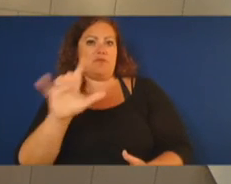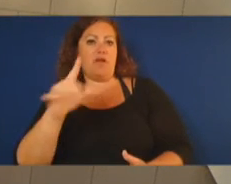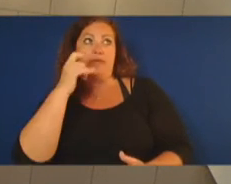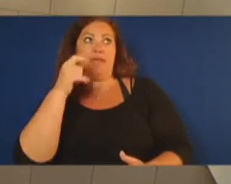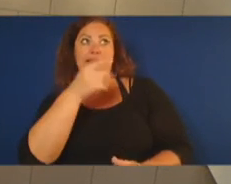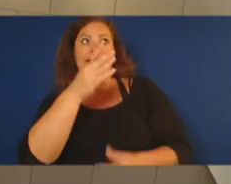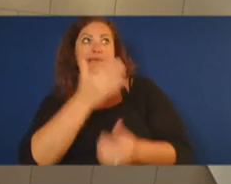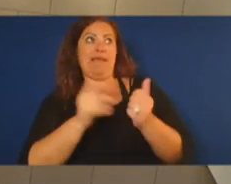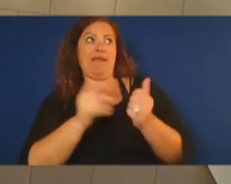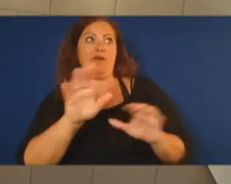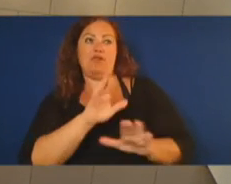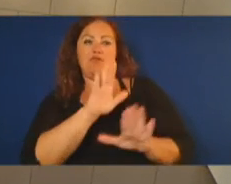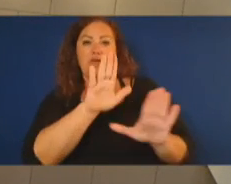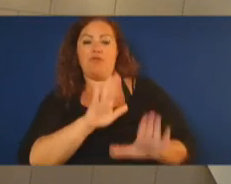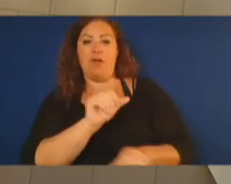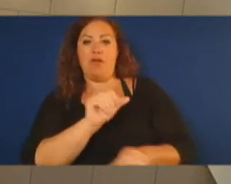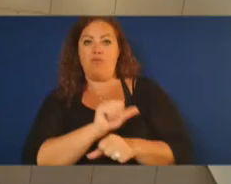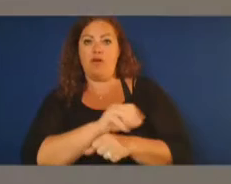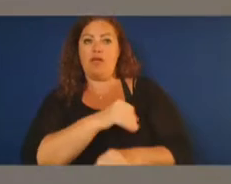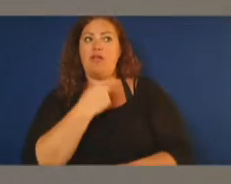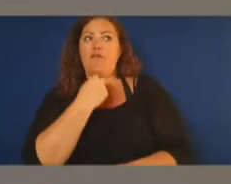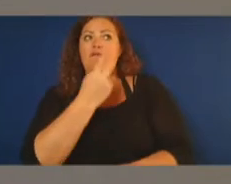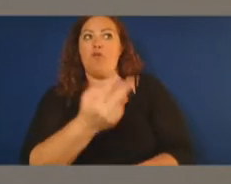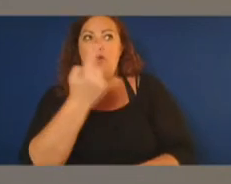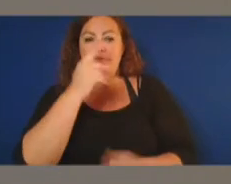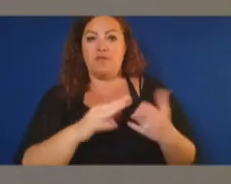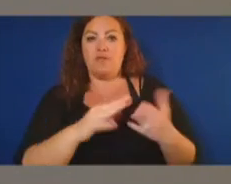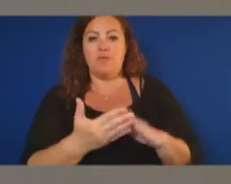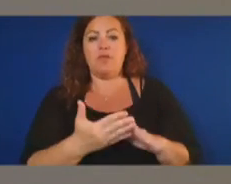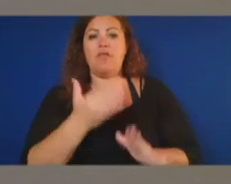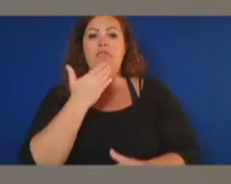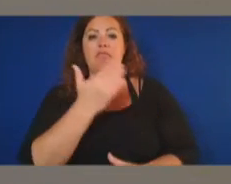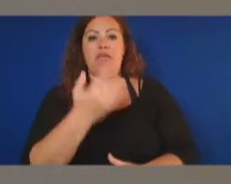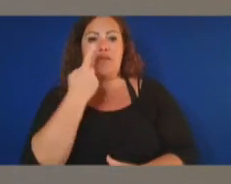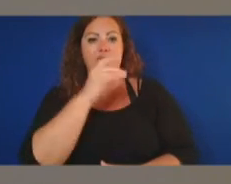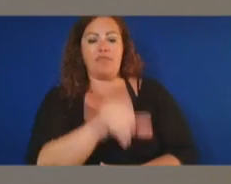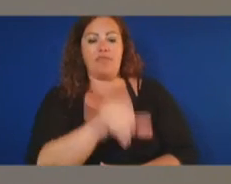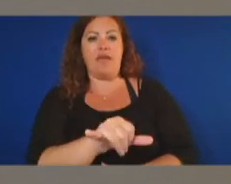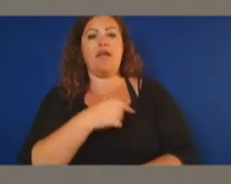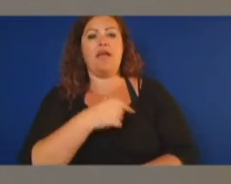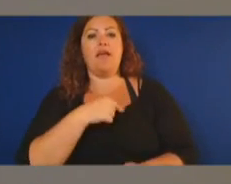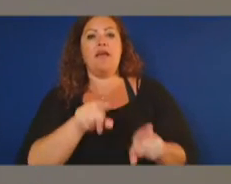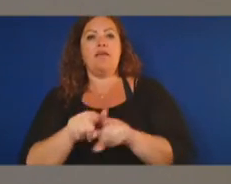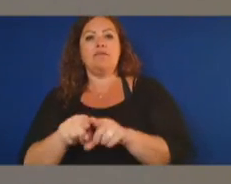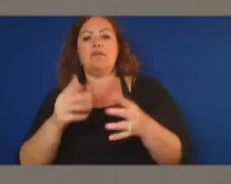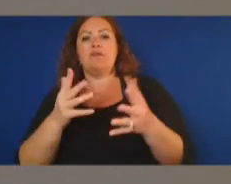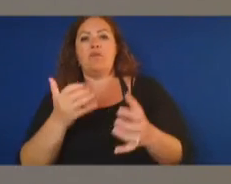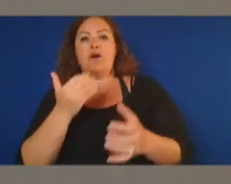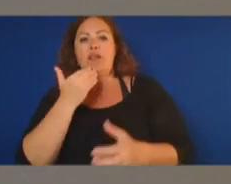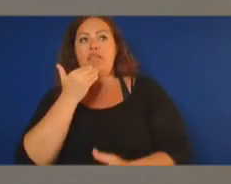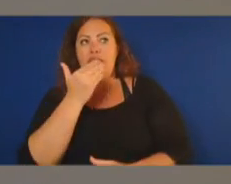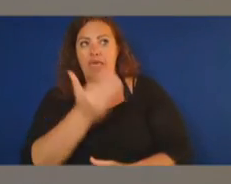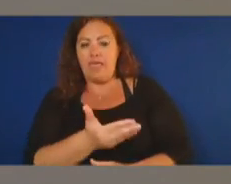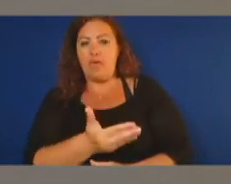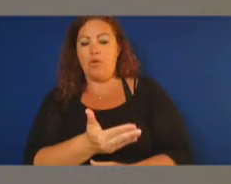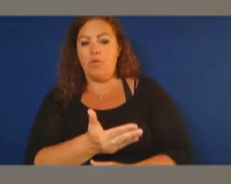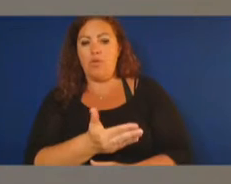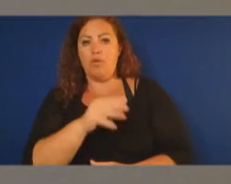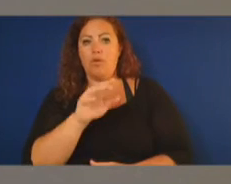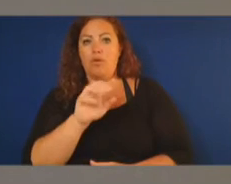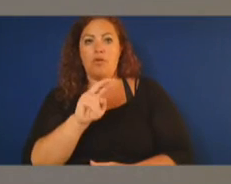great work and being a voice of the community so thank you for that I also want to thank you um Eric